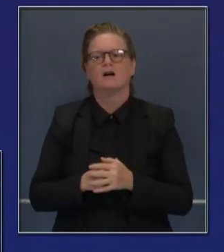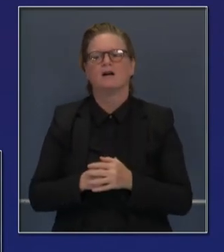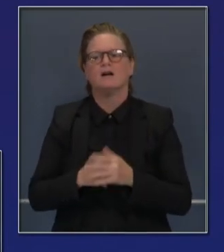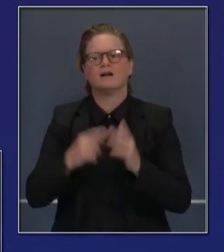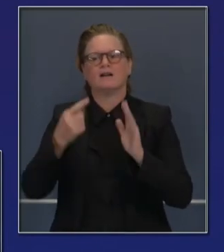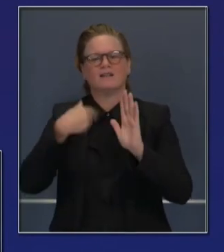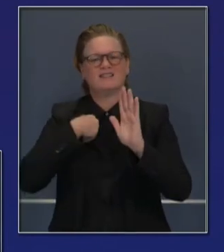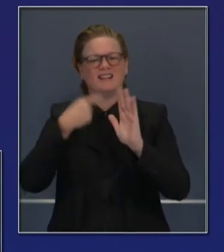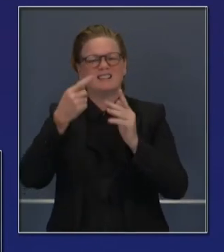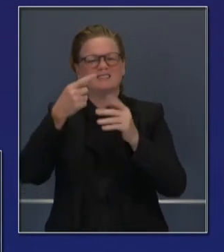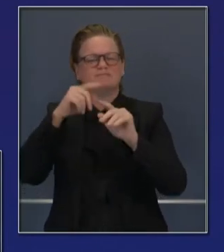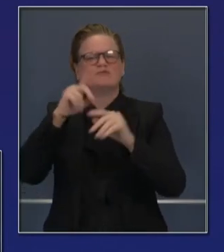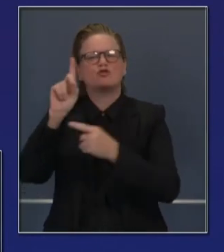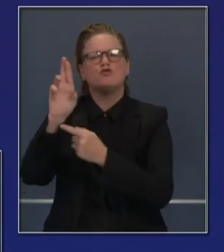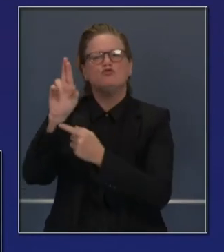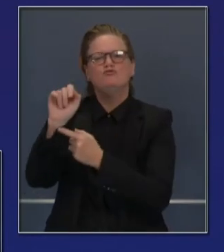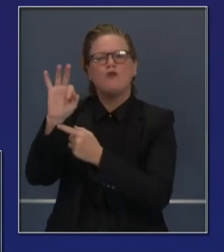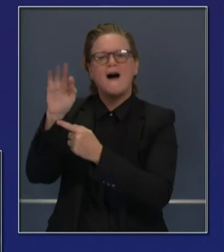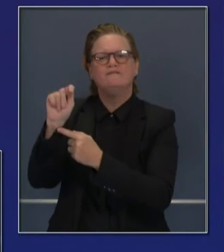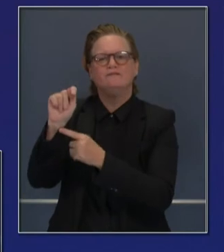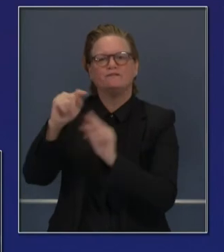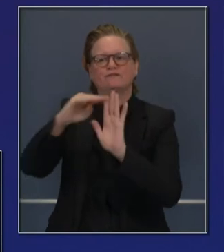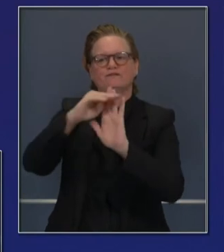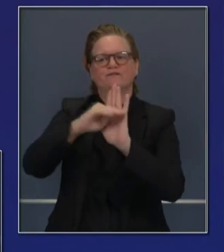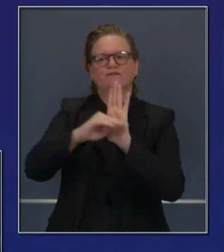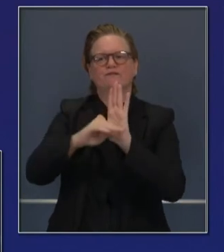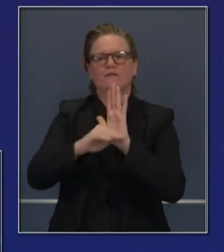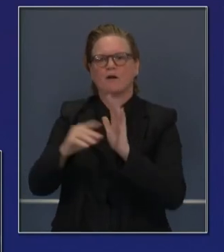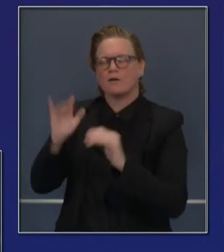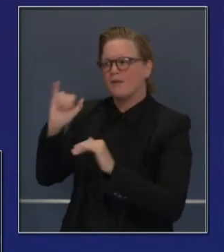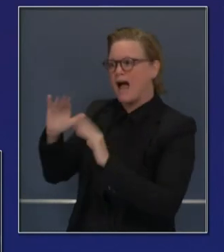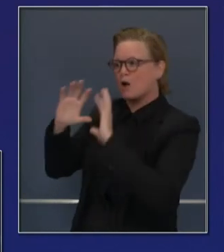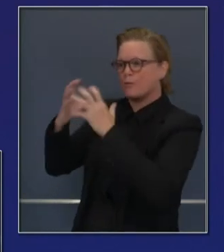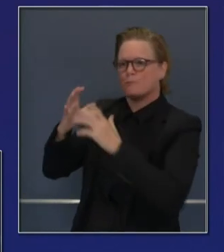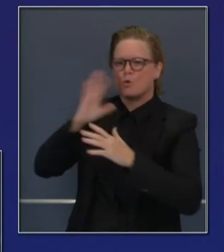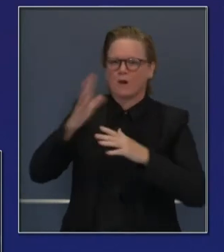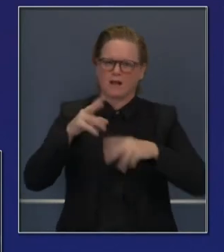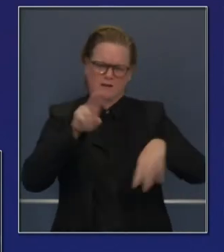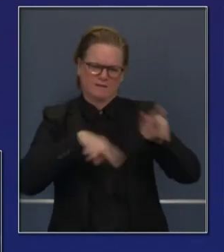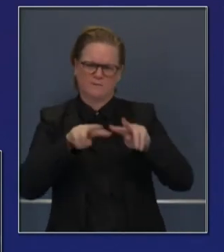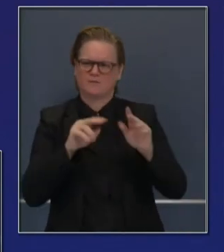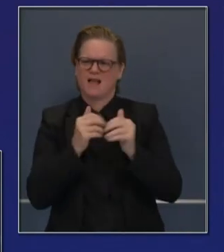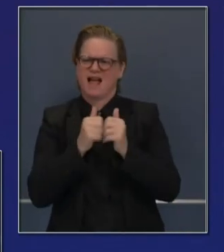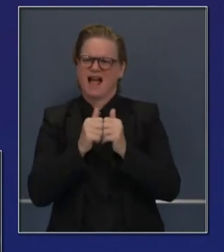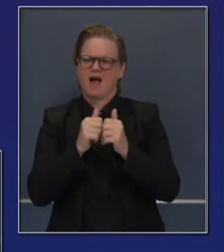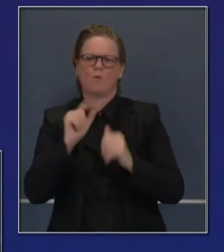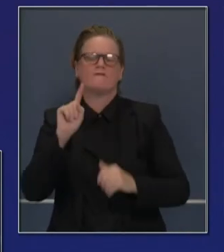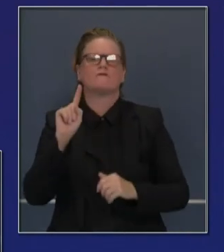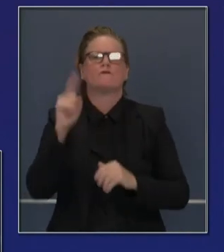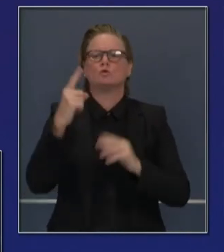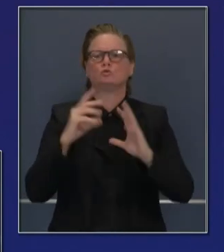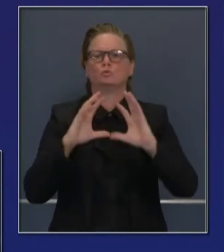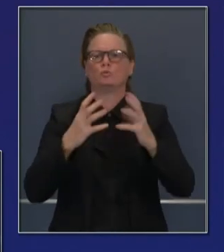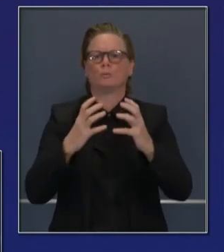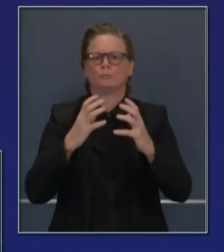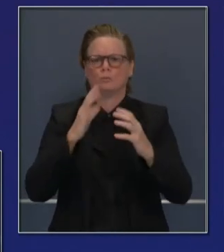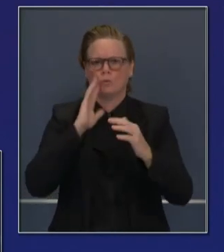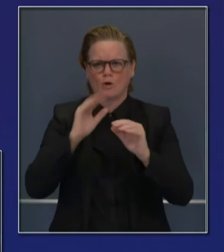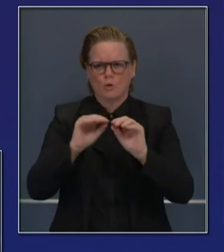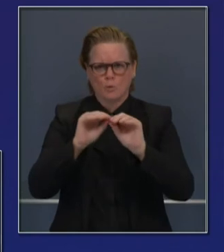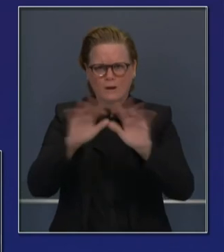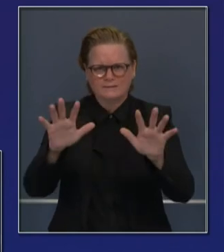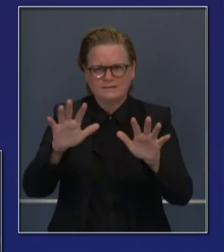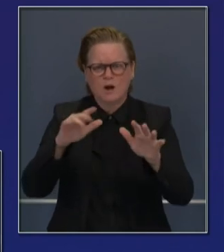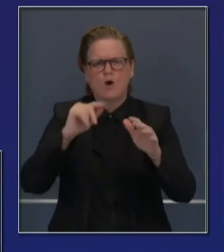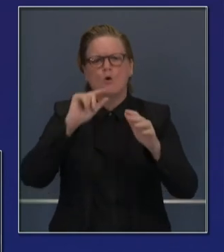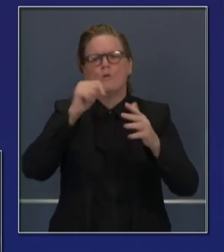will make the determination from an equity lens on how to prioritize the distribution of the vaccine. So you have the safety committee